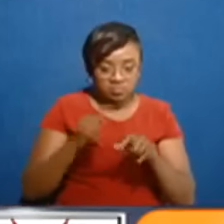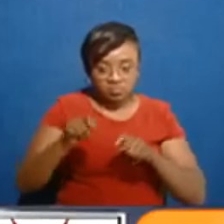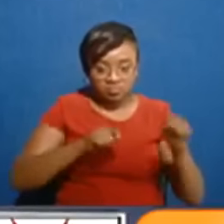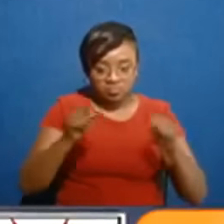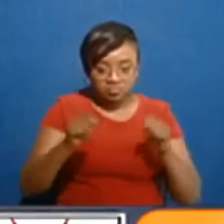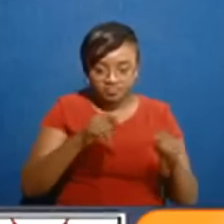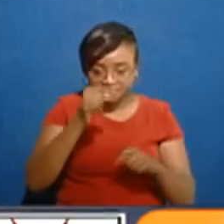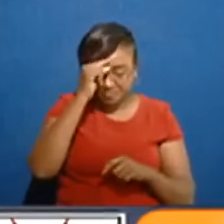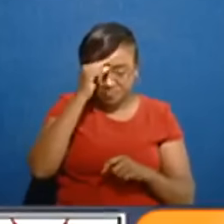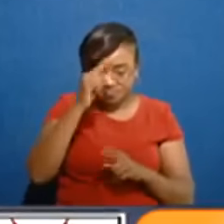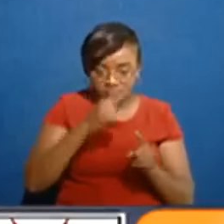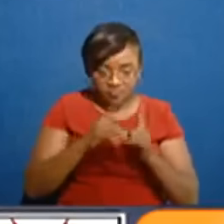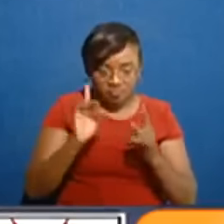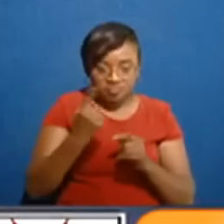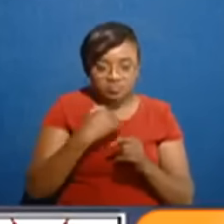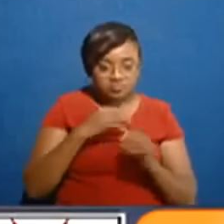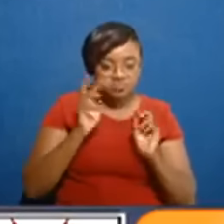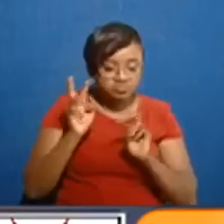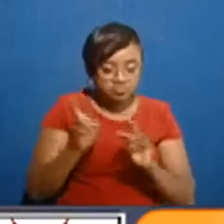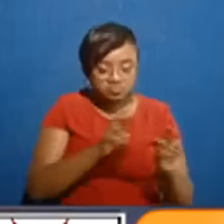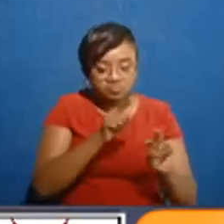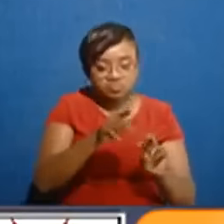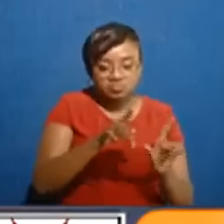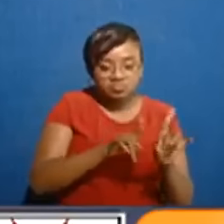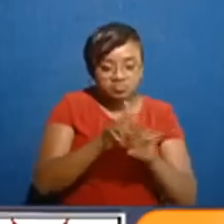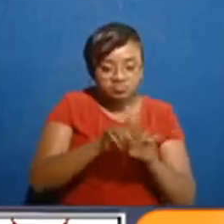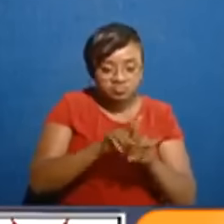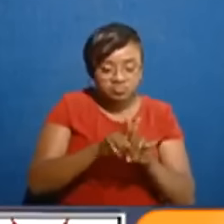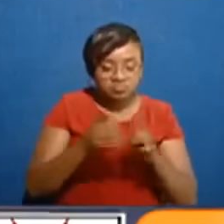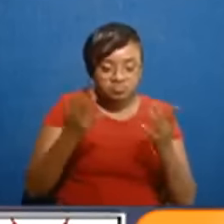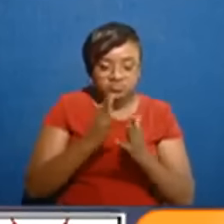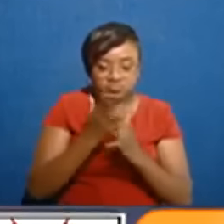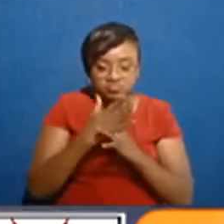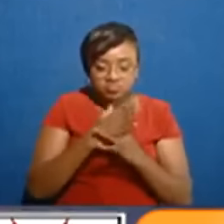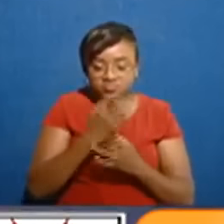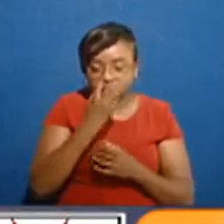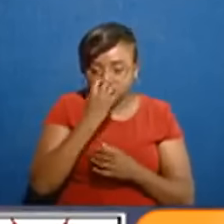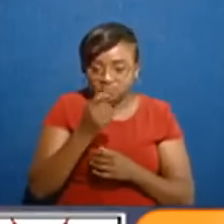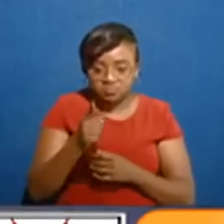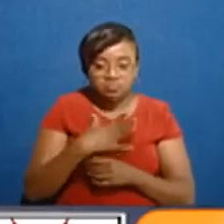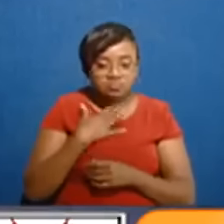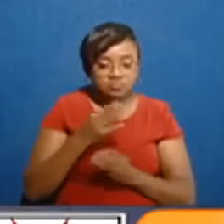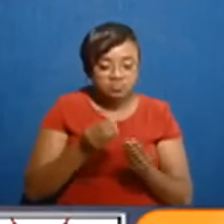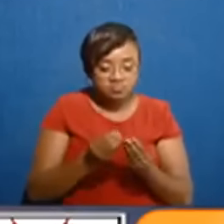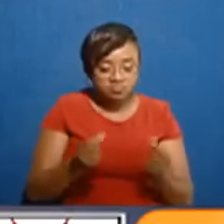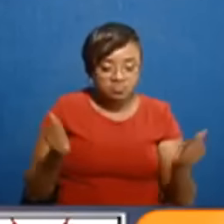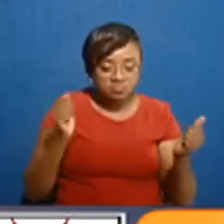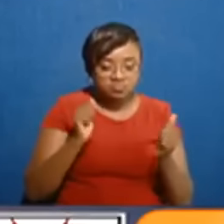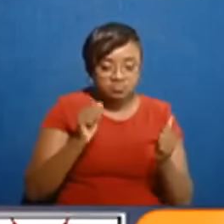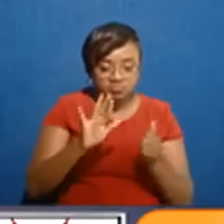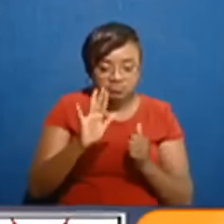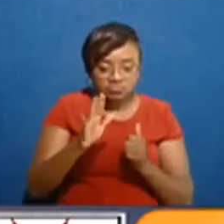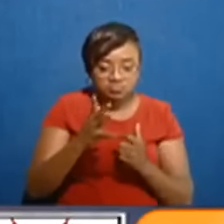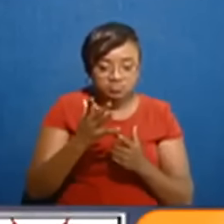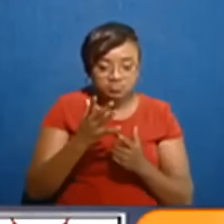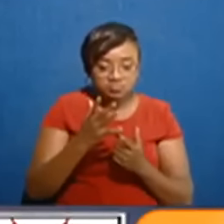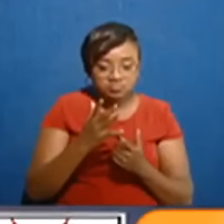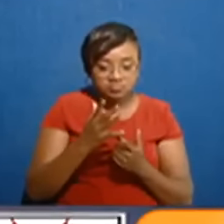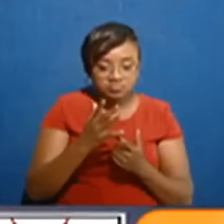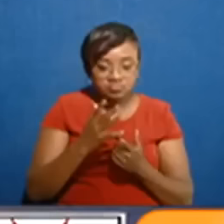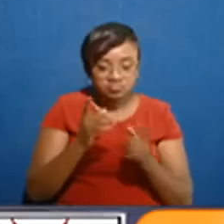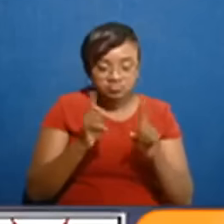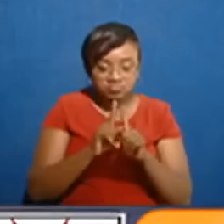I want us to take a look at the similarities and otherwise between President William Ruto's move to dissolve his cabinet and the path that the country's